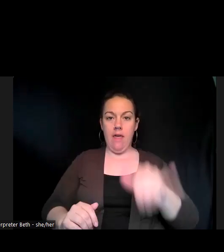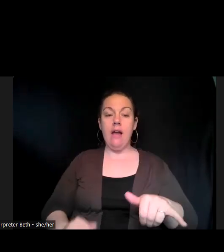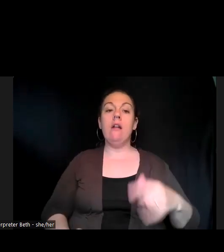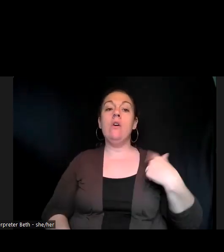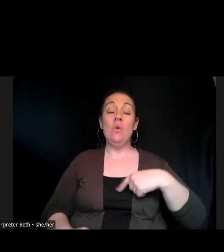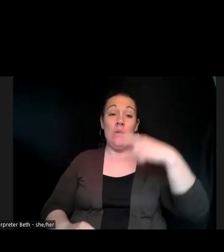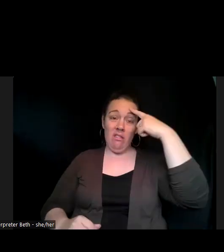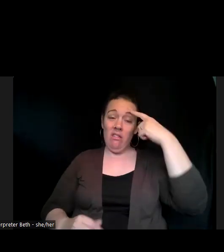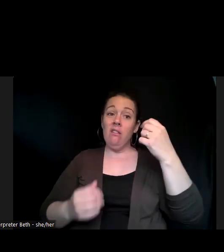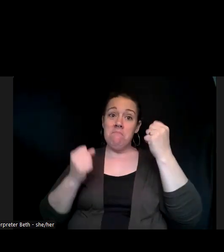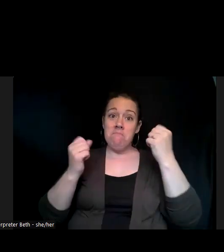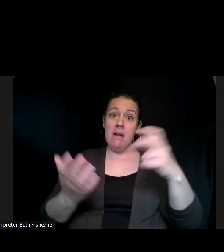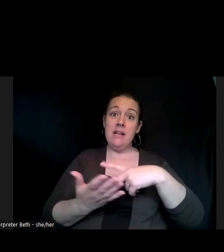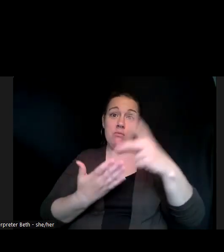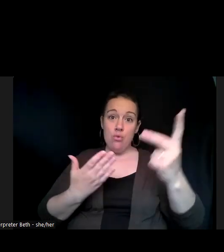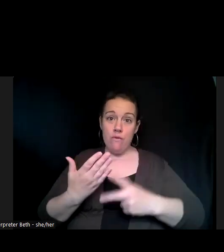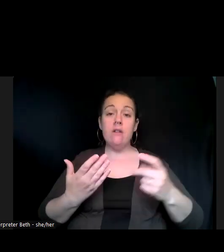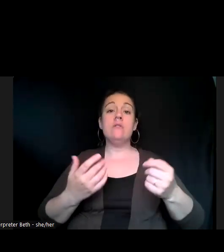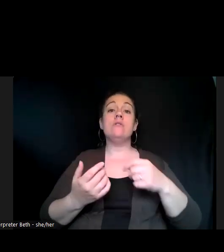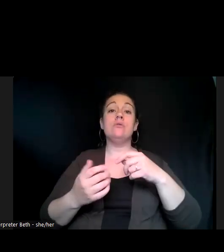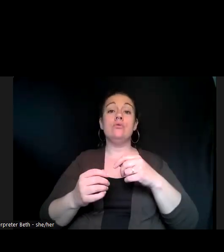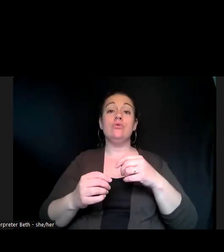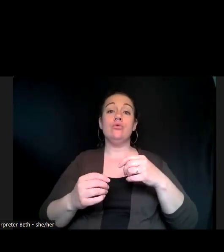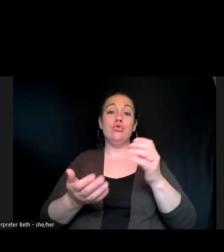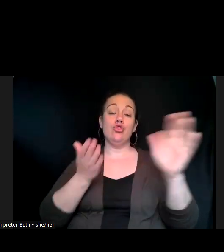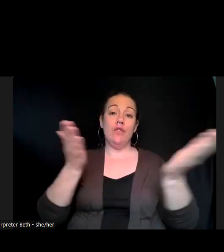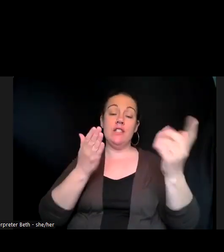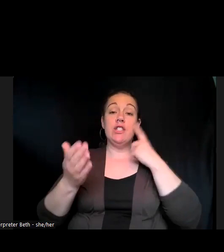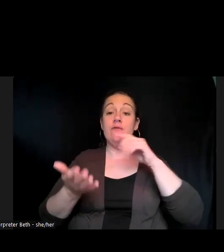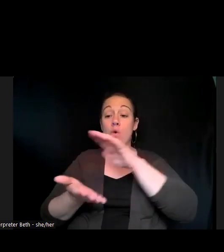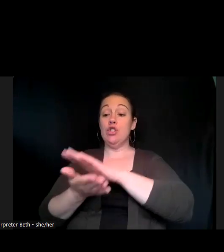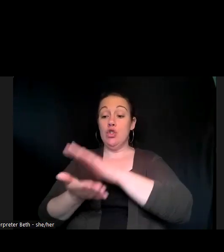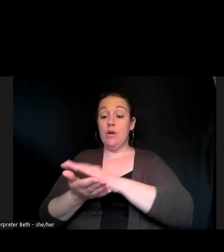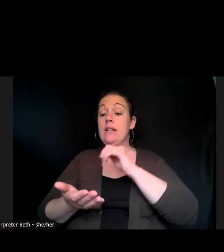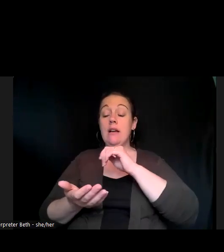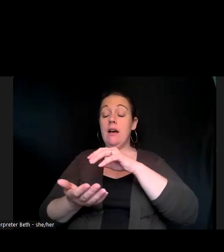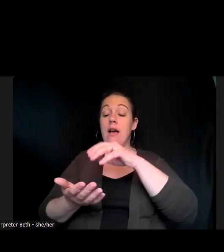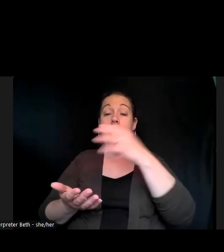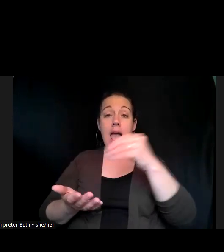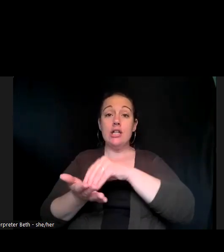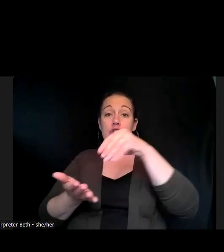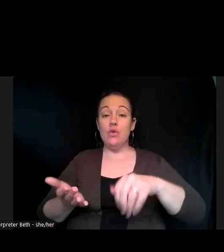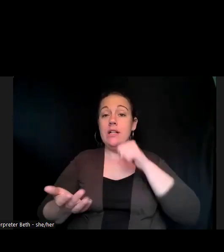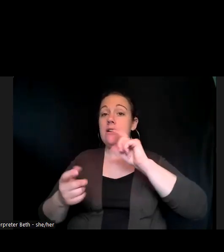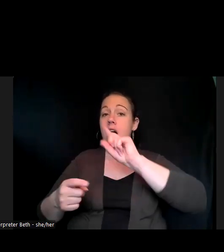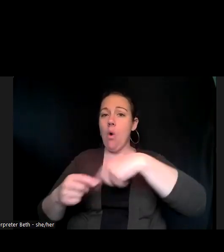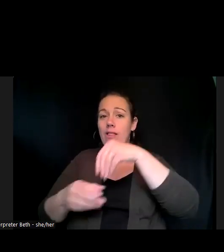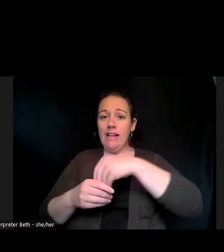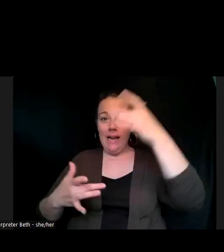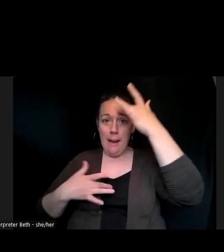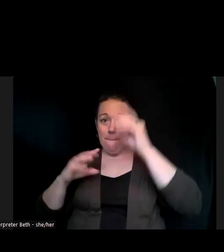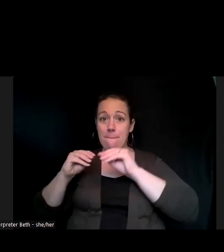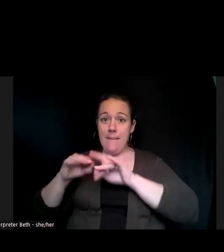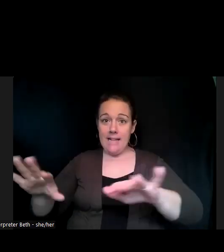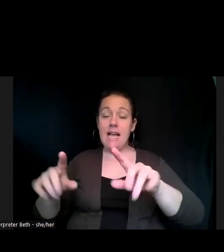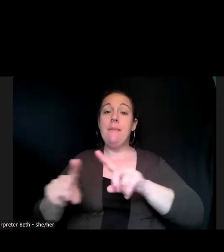for providing the wraparound services to support students, not only in the pandemic, but in our schools at all times. But I'll also mention the recent launch